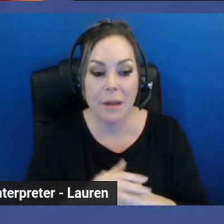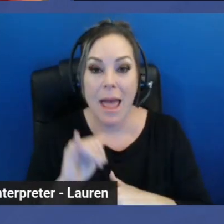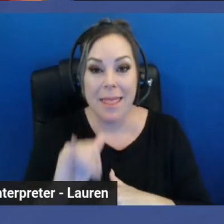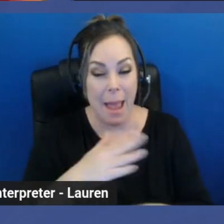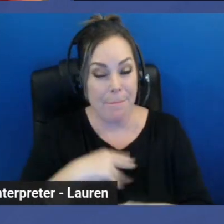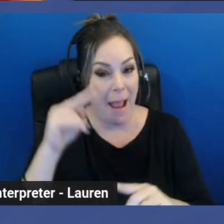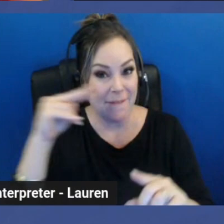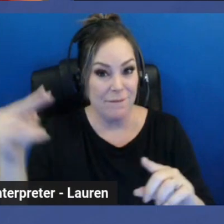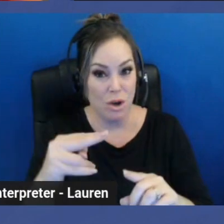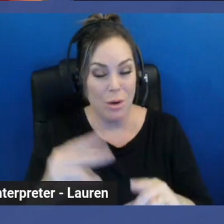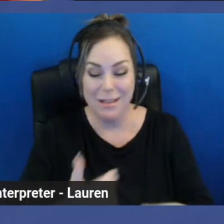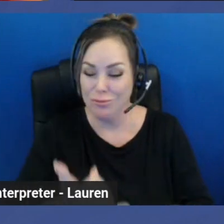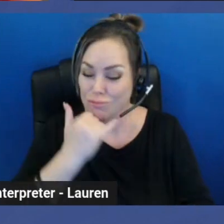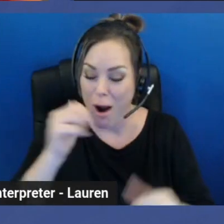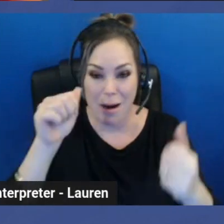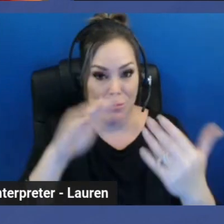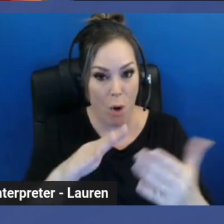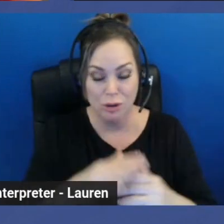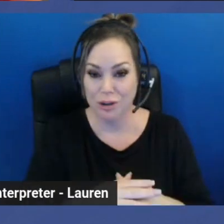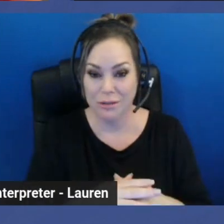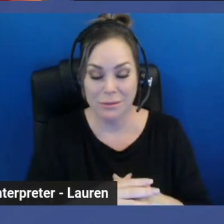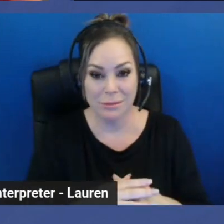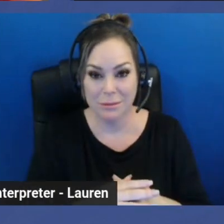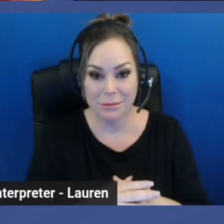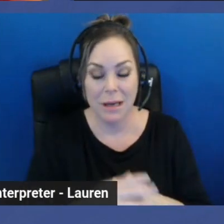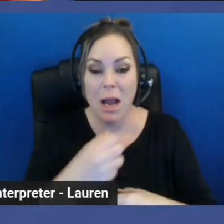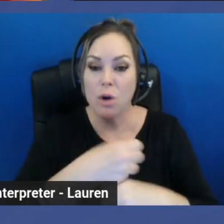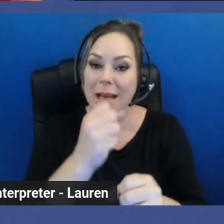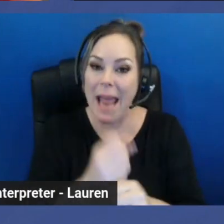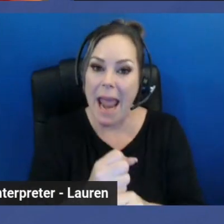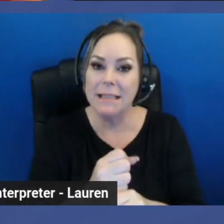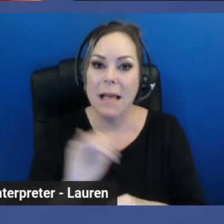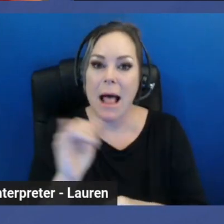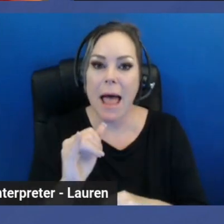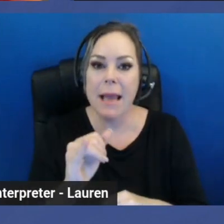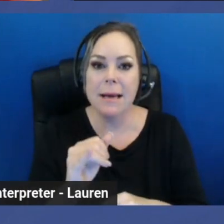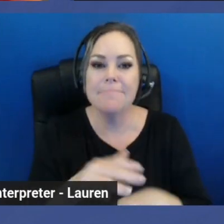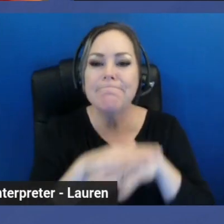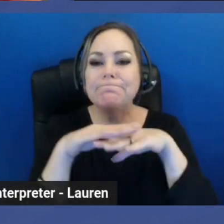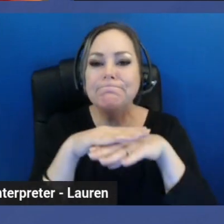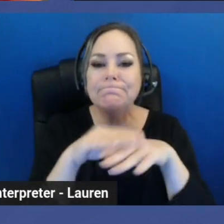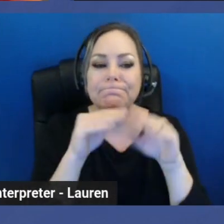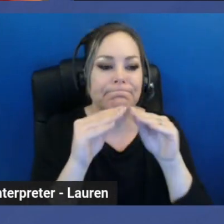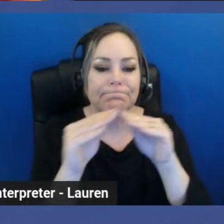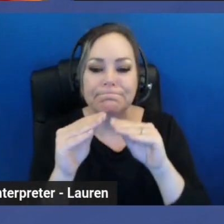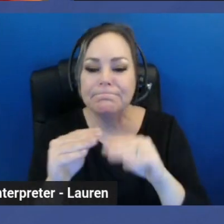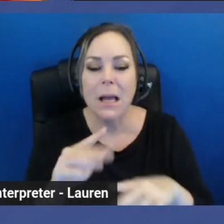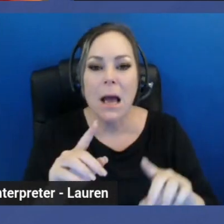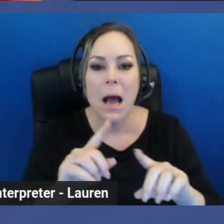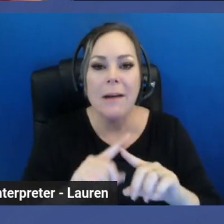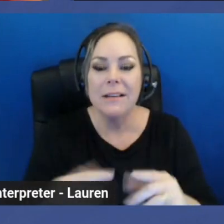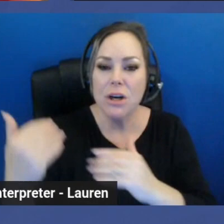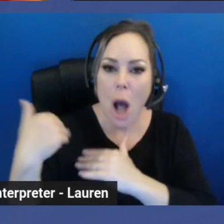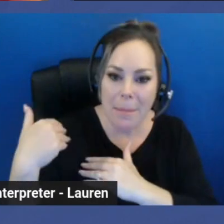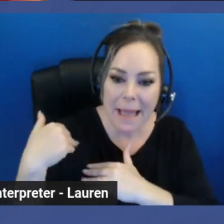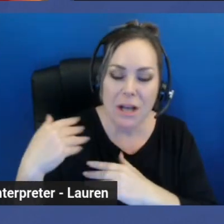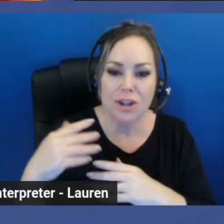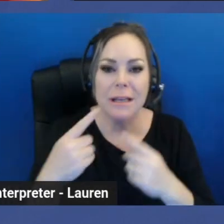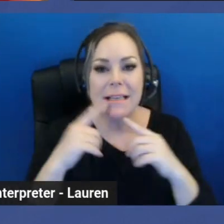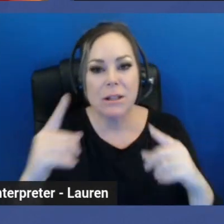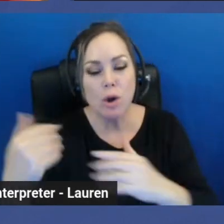view, absolutely the wrong one, because it creates this patchwork of different privacy obligations,